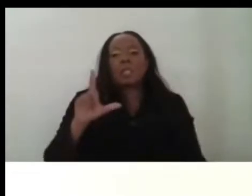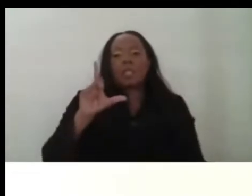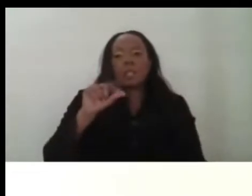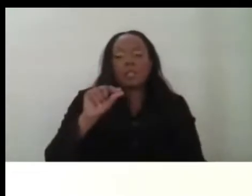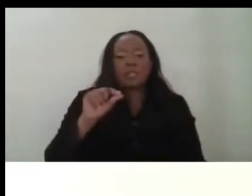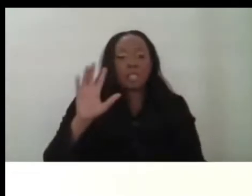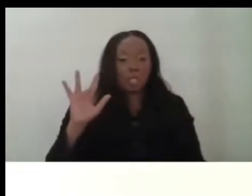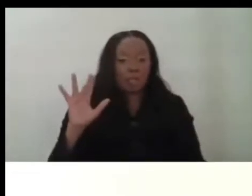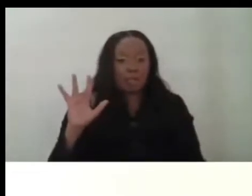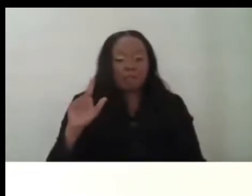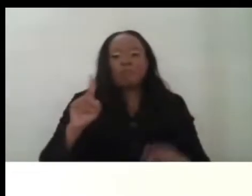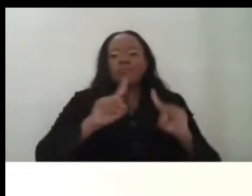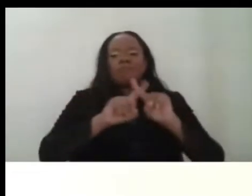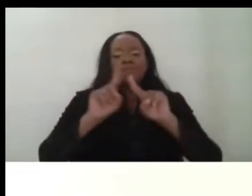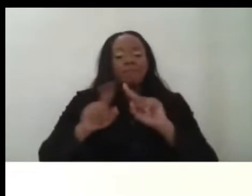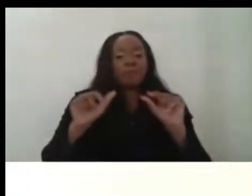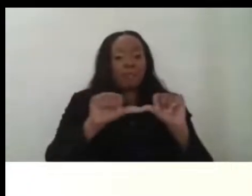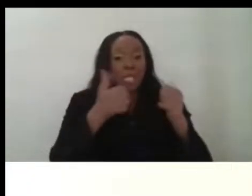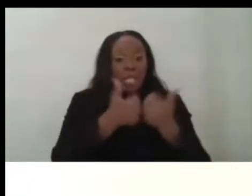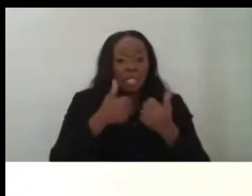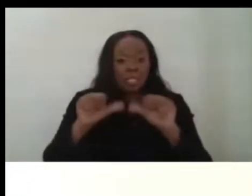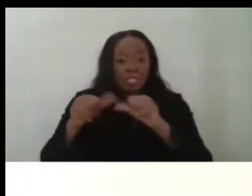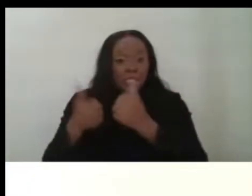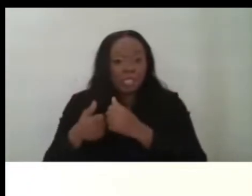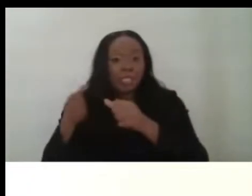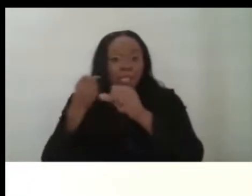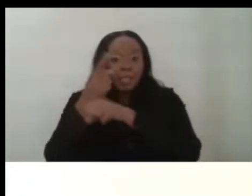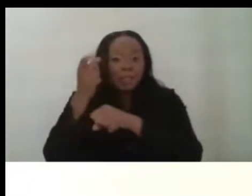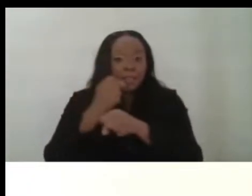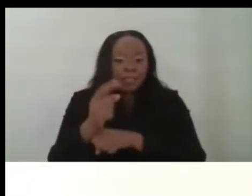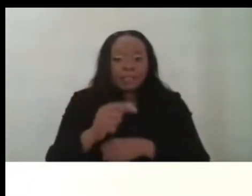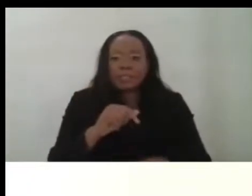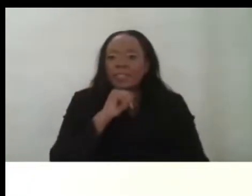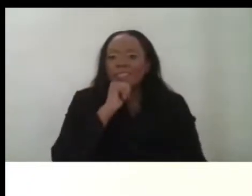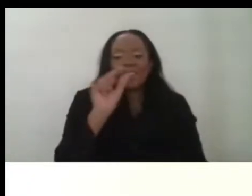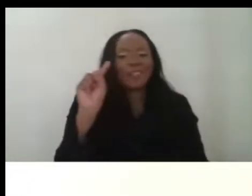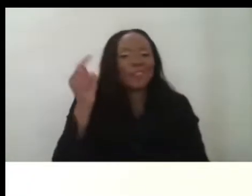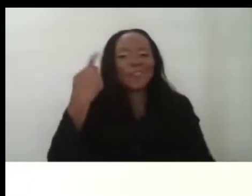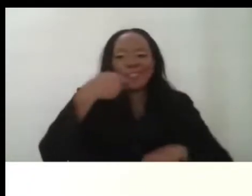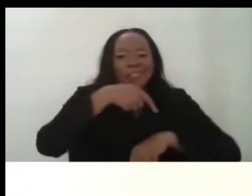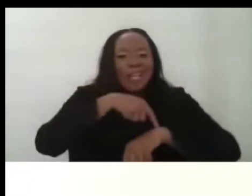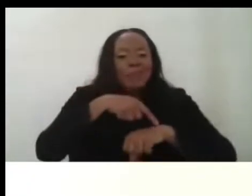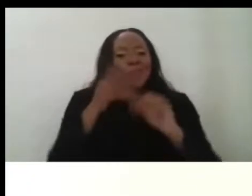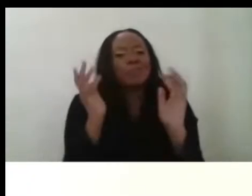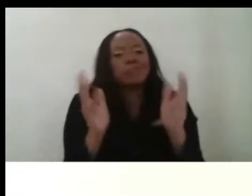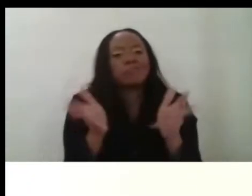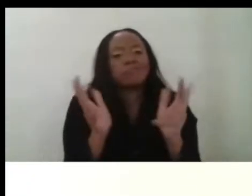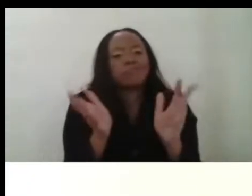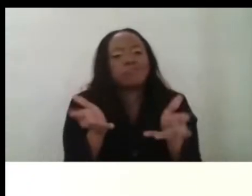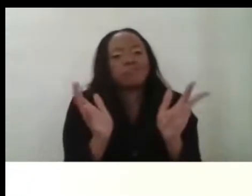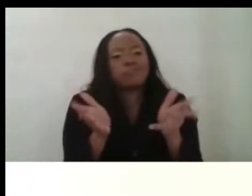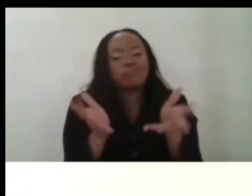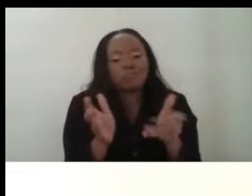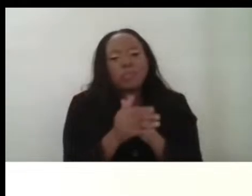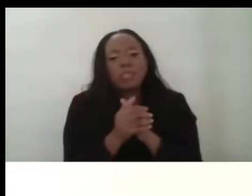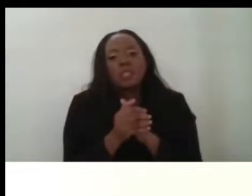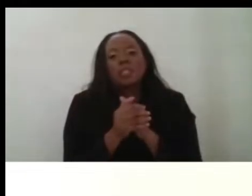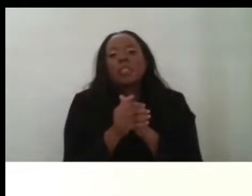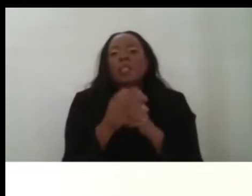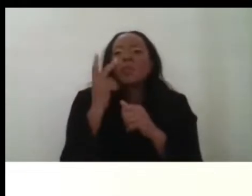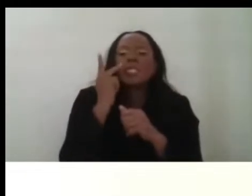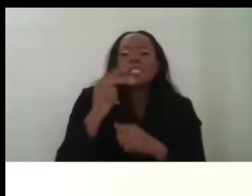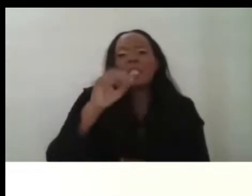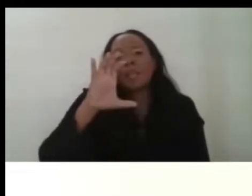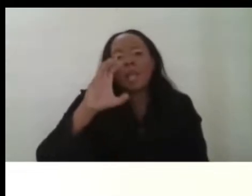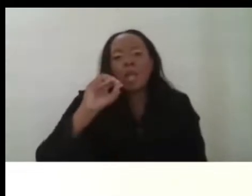number of agencies we look at each year, this is not the first time we're having this conversation, from forecasts from Colorado State University, Tropical Storm Risk,